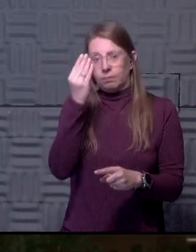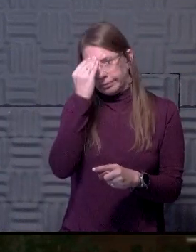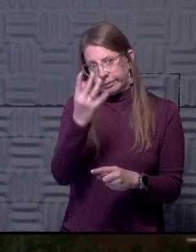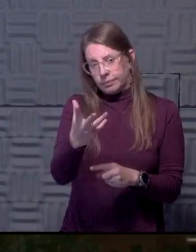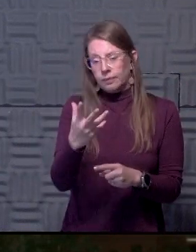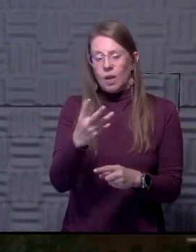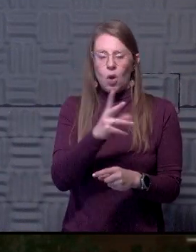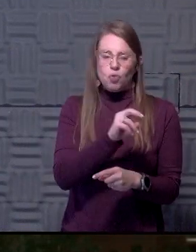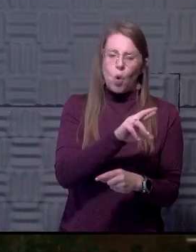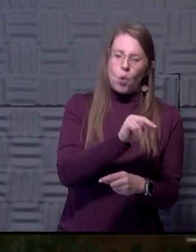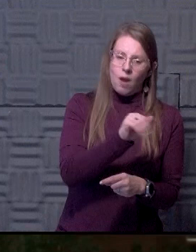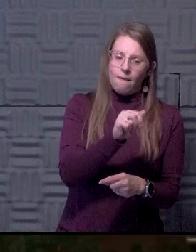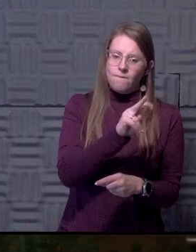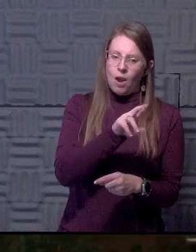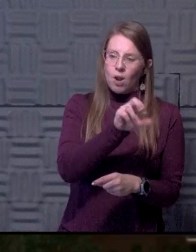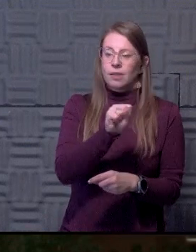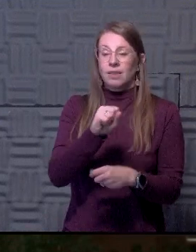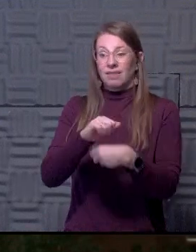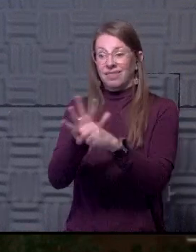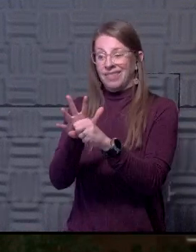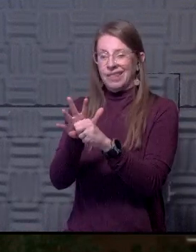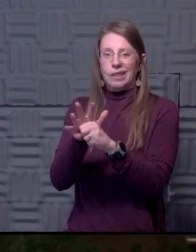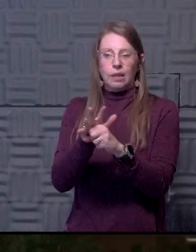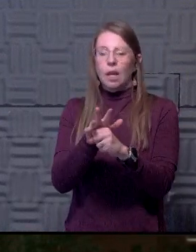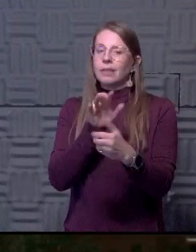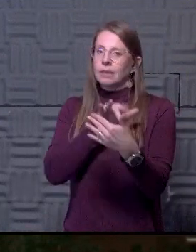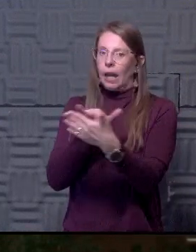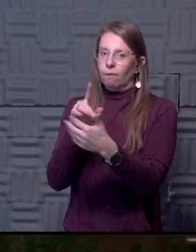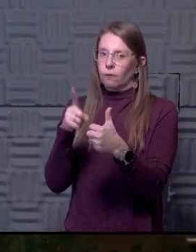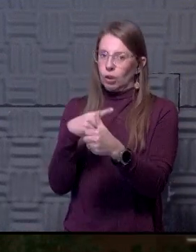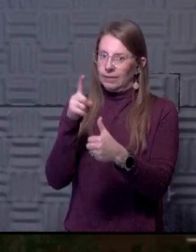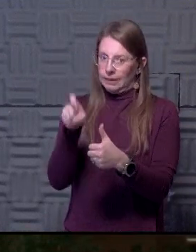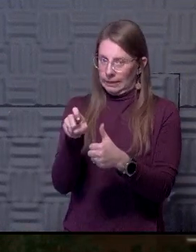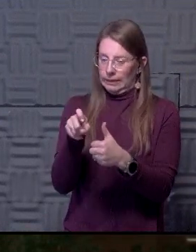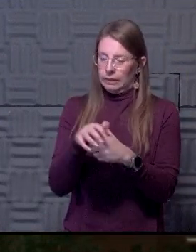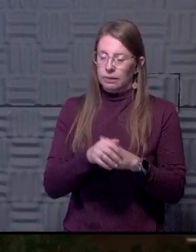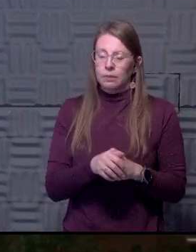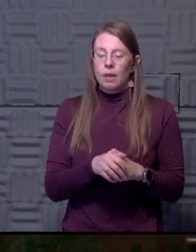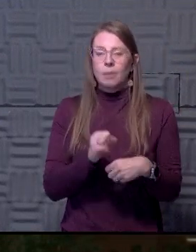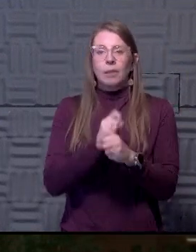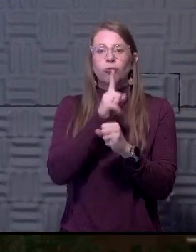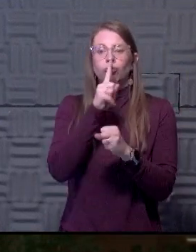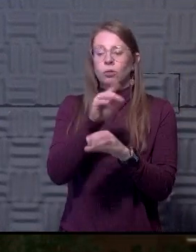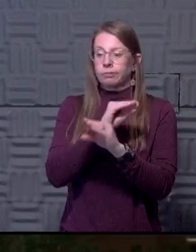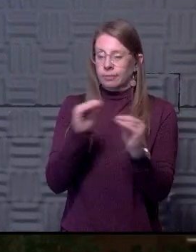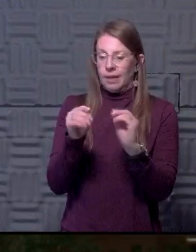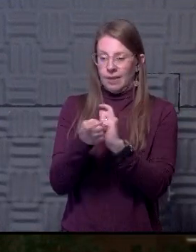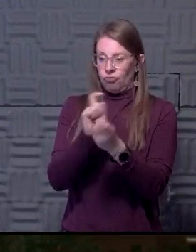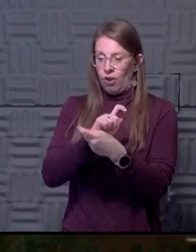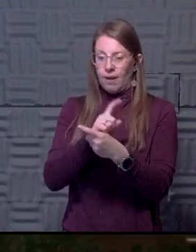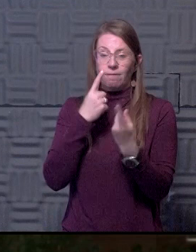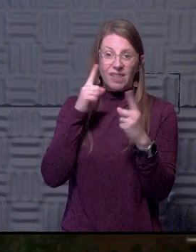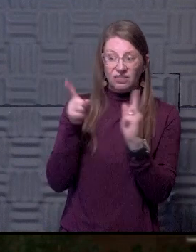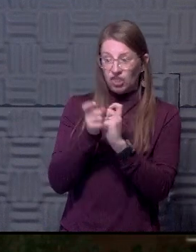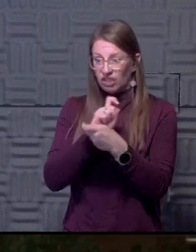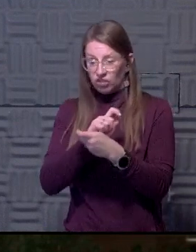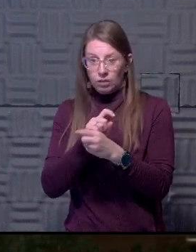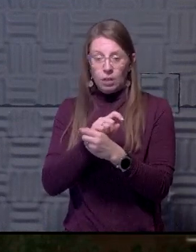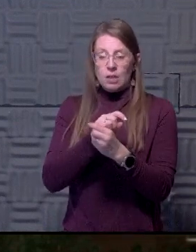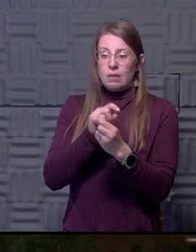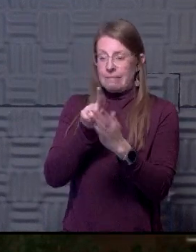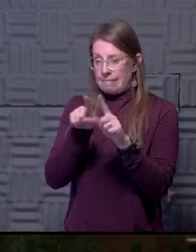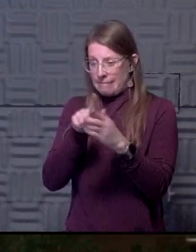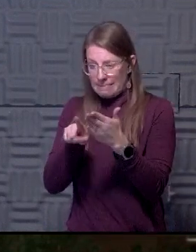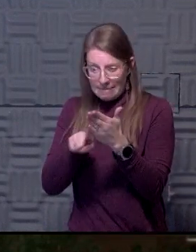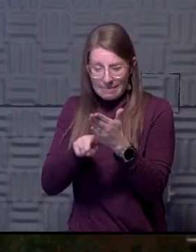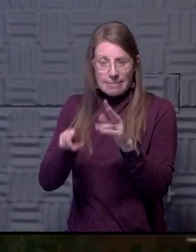to mix and match or not, but first we need to do the studies to see if immunogenicity changes, if effectiveness changes. Right now, we've studied how